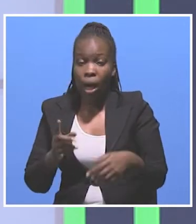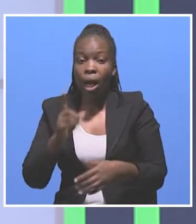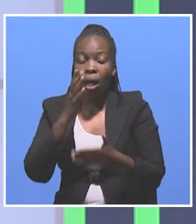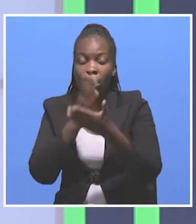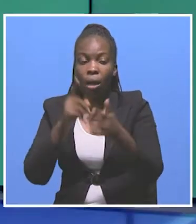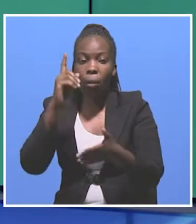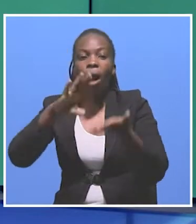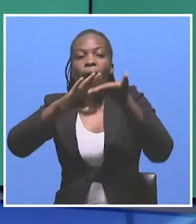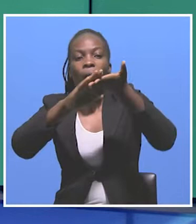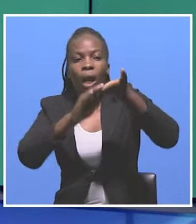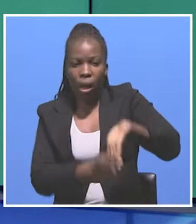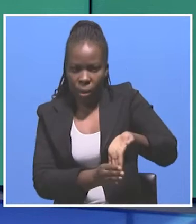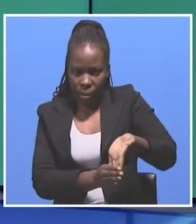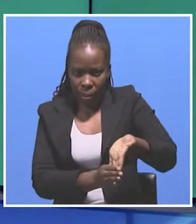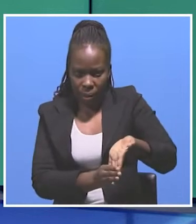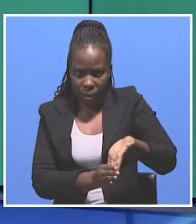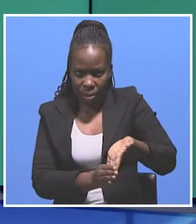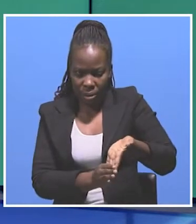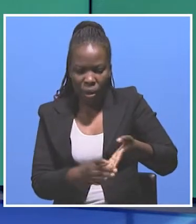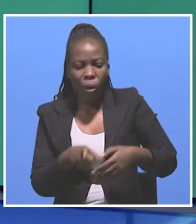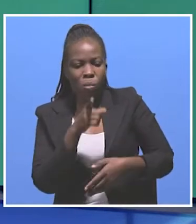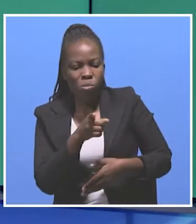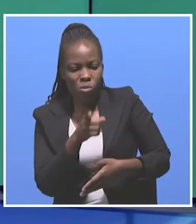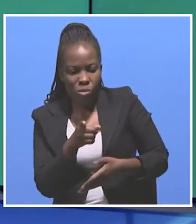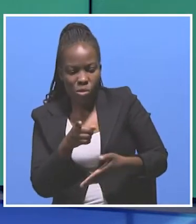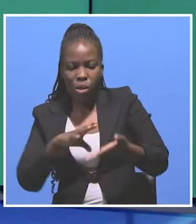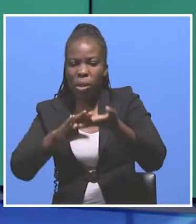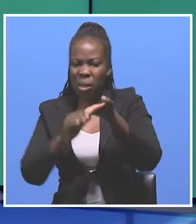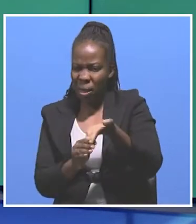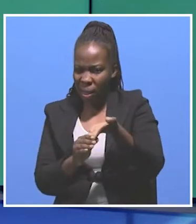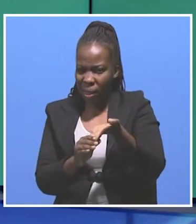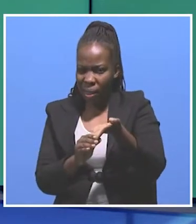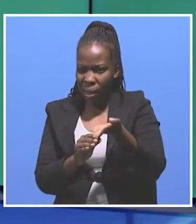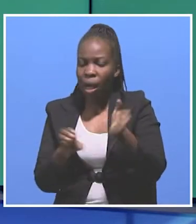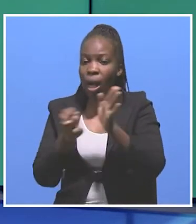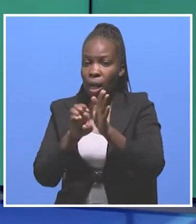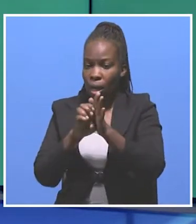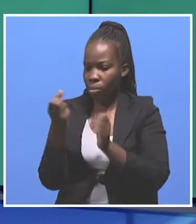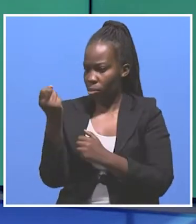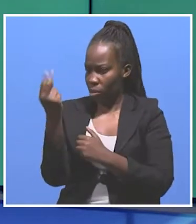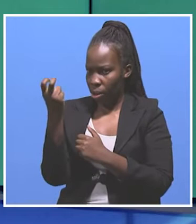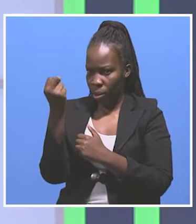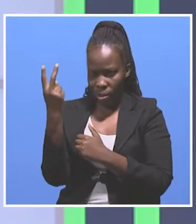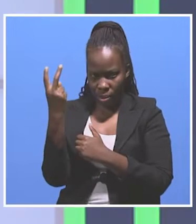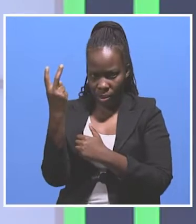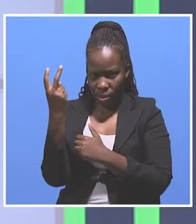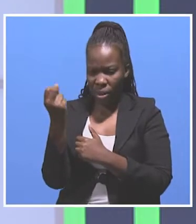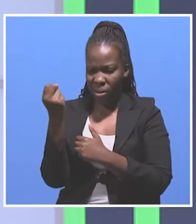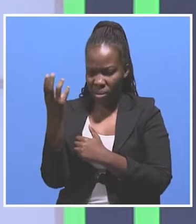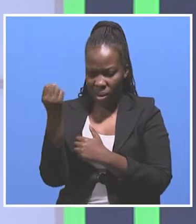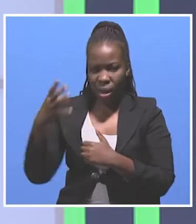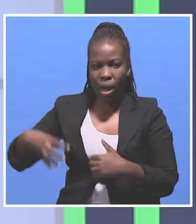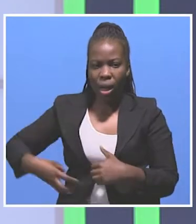eh? They need, because imagine a 12-year comes, or 12-year, 13-year, we have a lot of